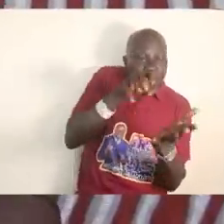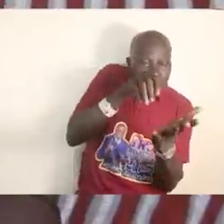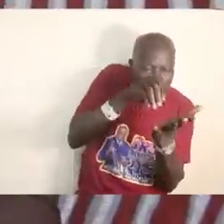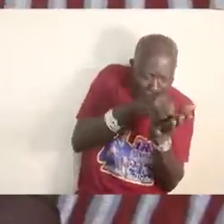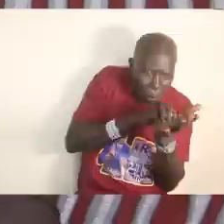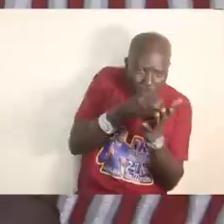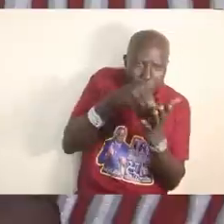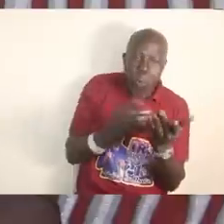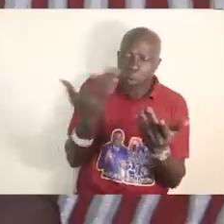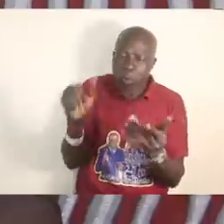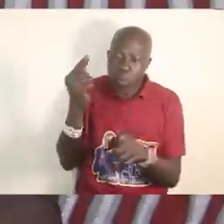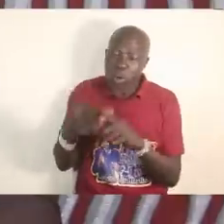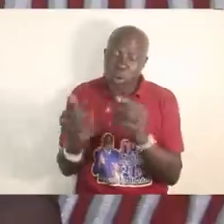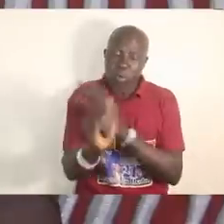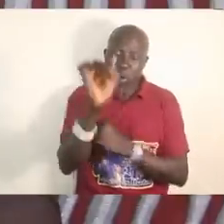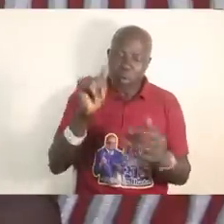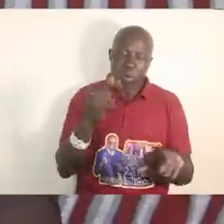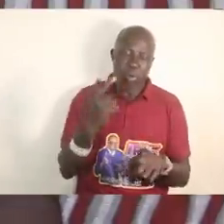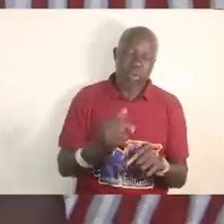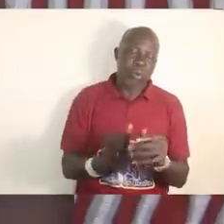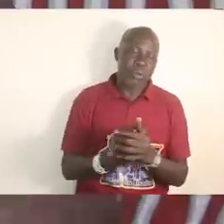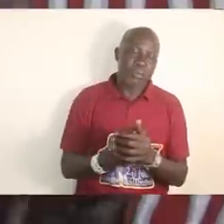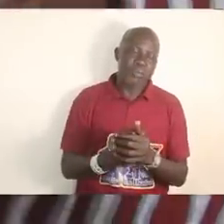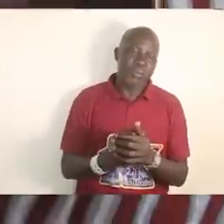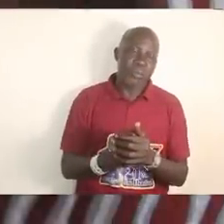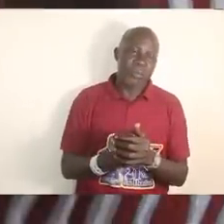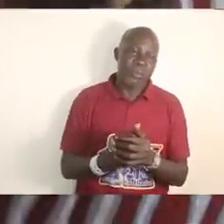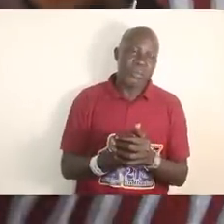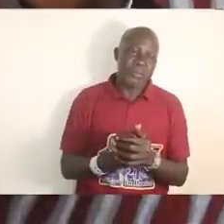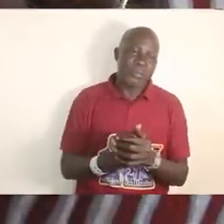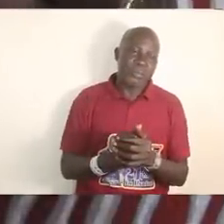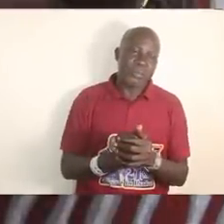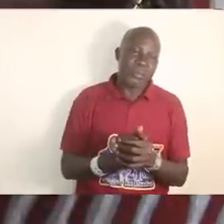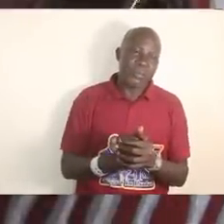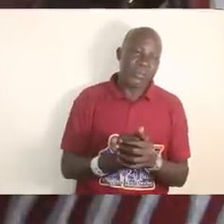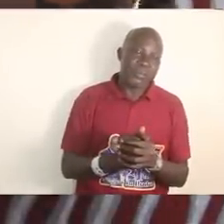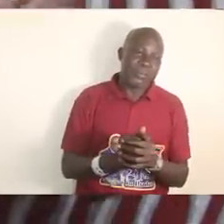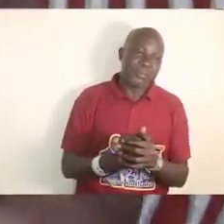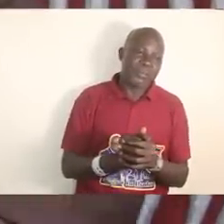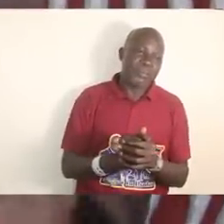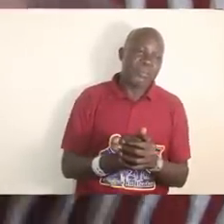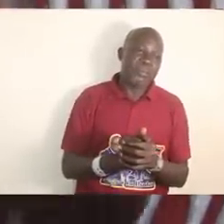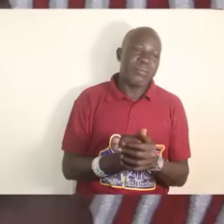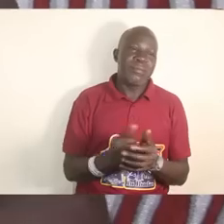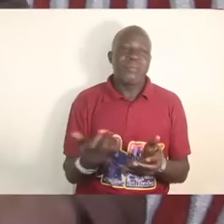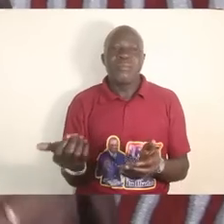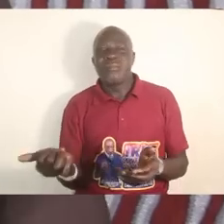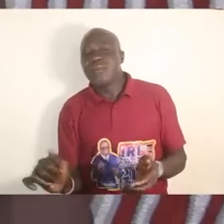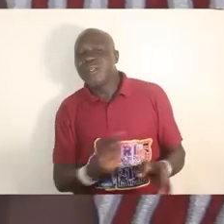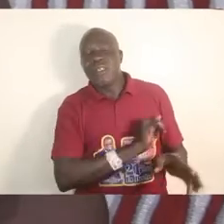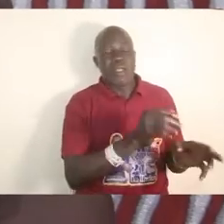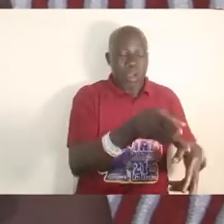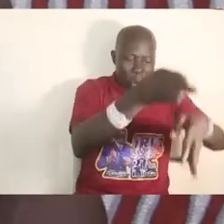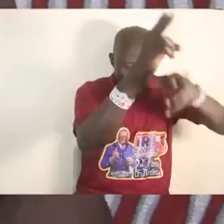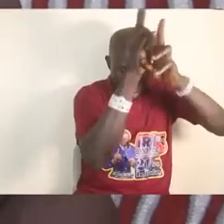yes. Of God. Yes. Nitori na ni o fi la la re aya won sile. O fi la la. O fi re aya won sile.